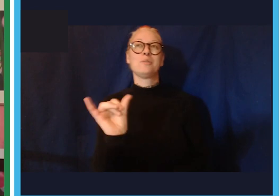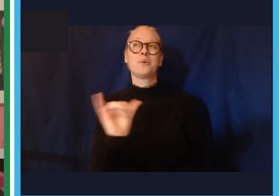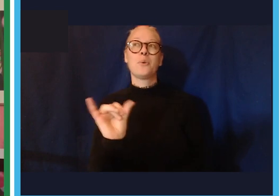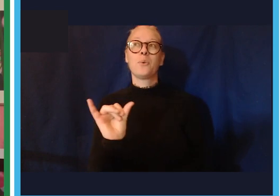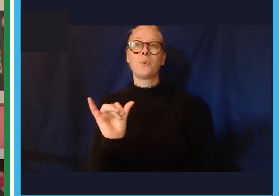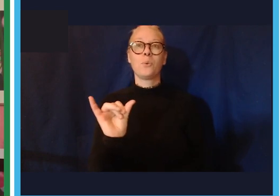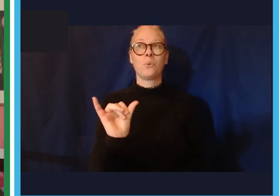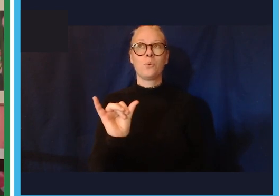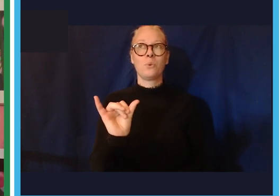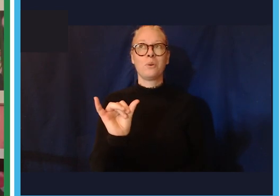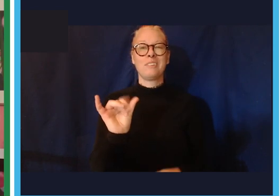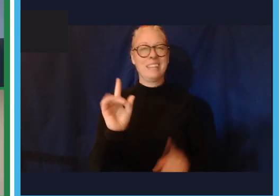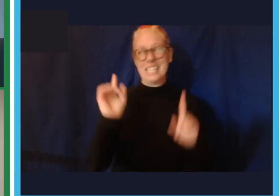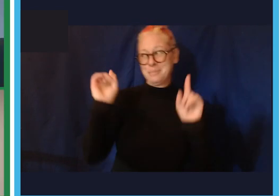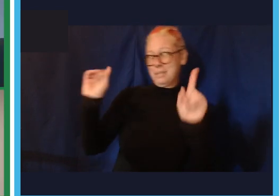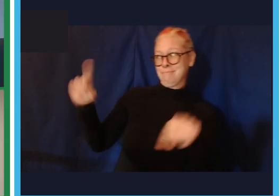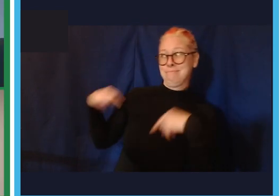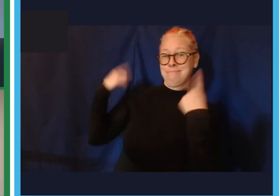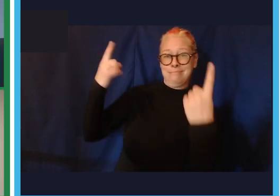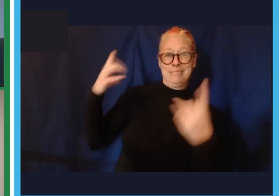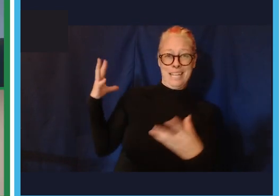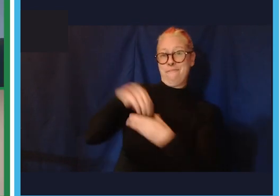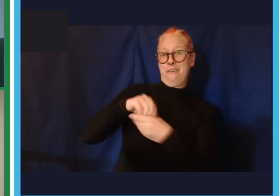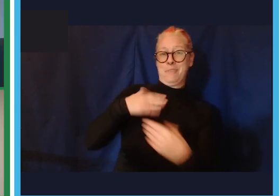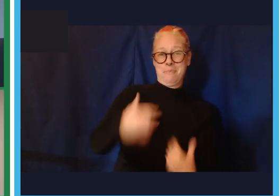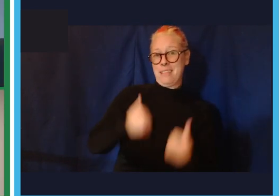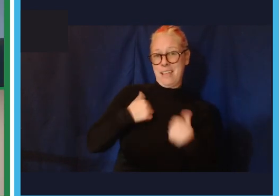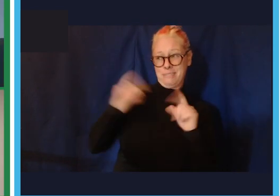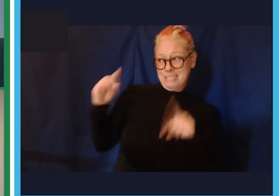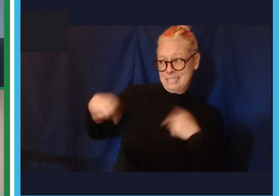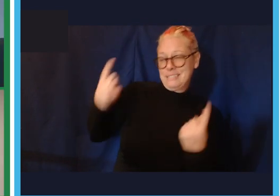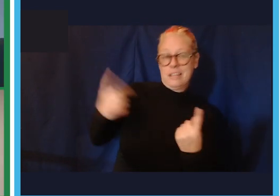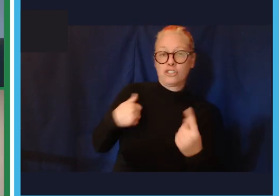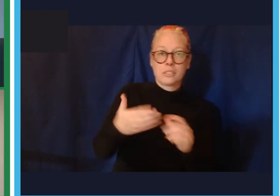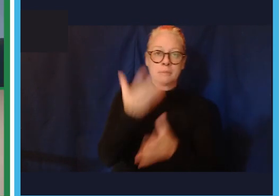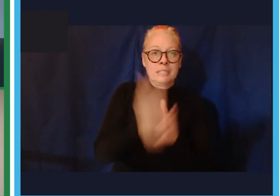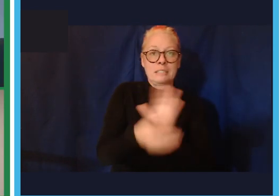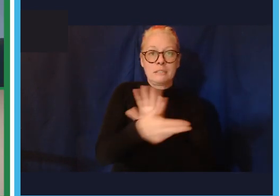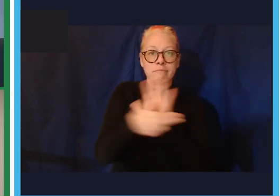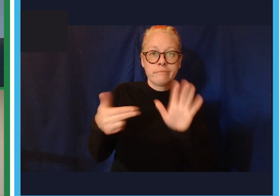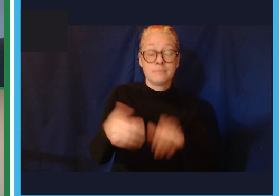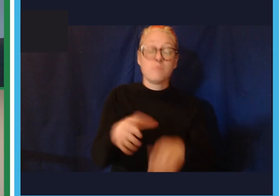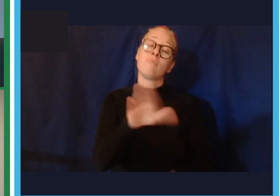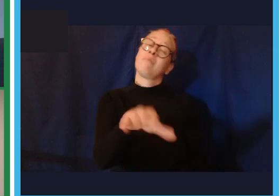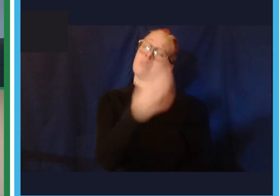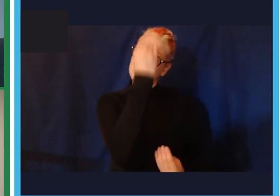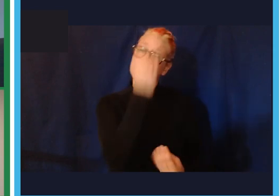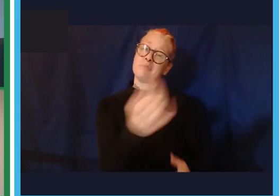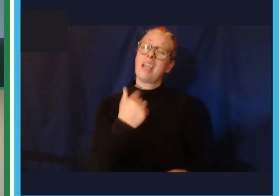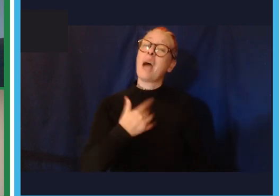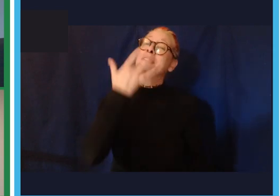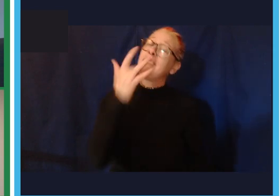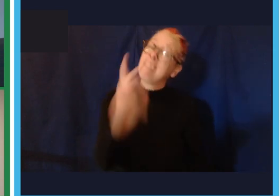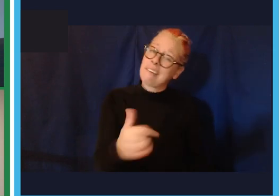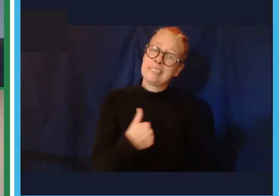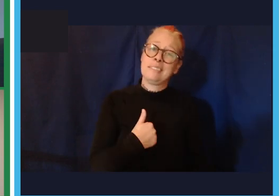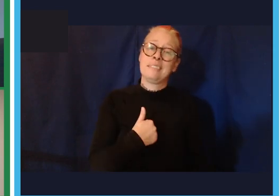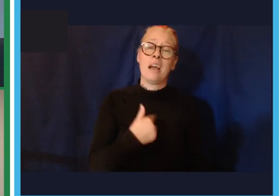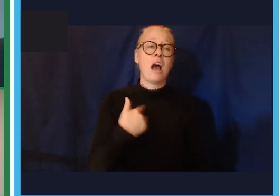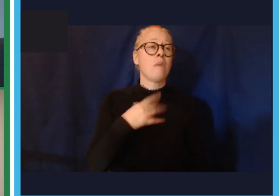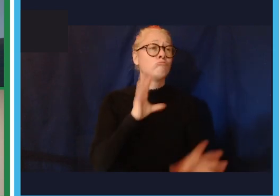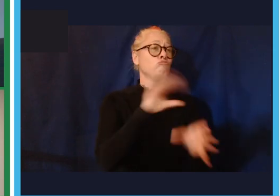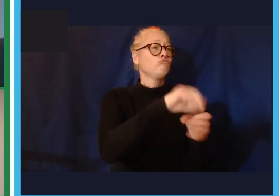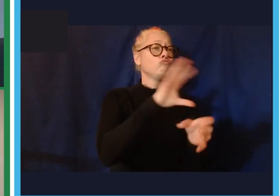really allowed me to be myself. I grew up in arts education. I've only had arts education, actually. I went to boarding arts